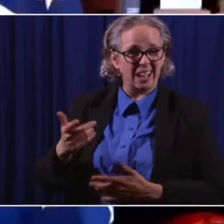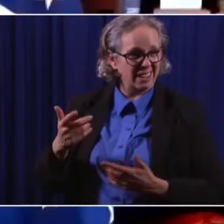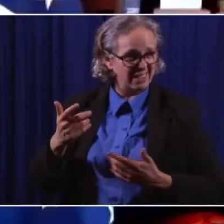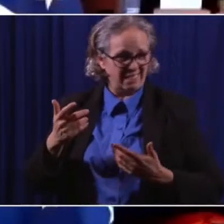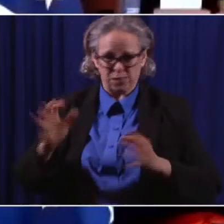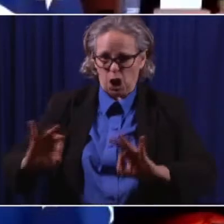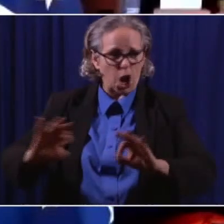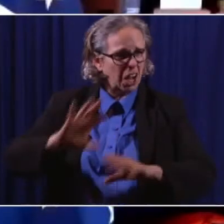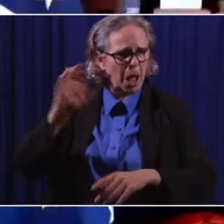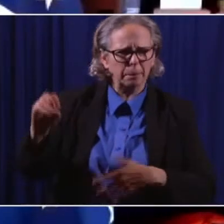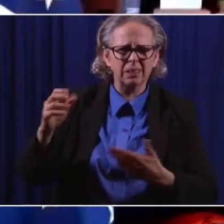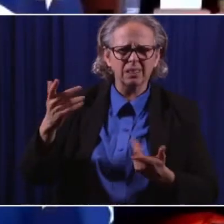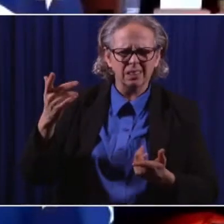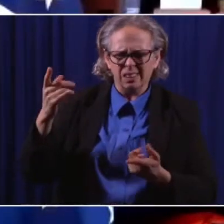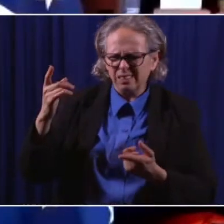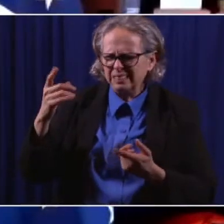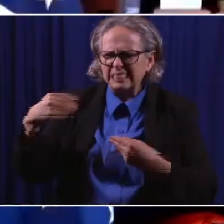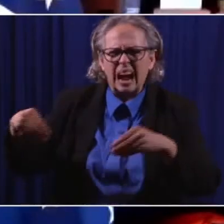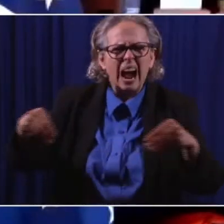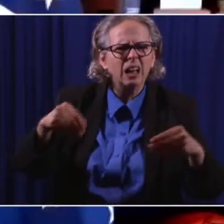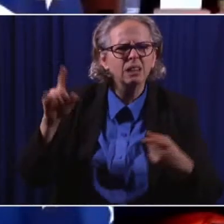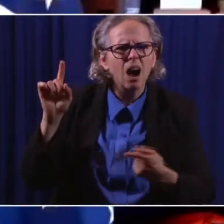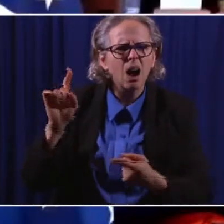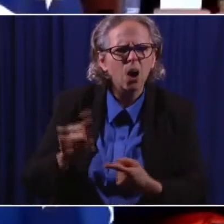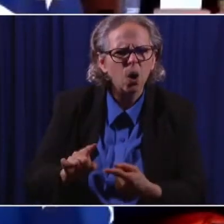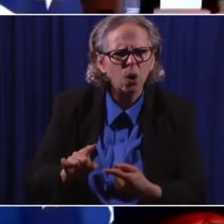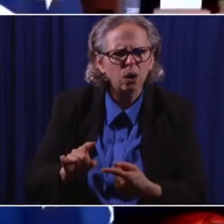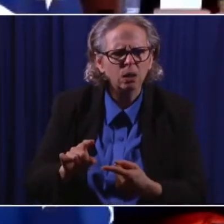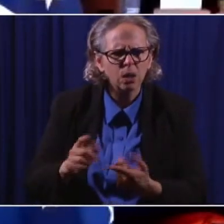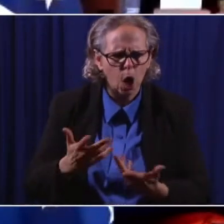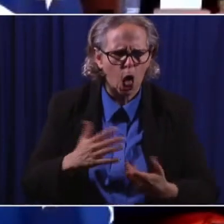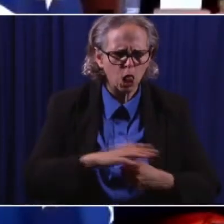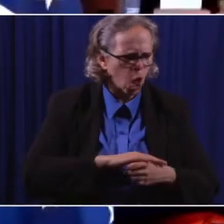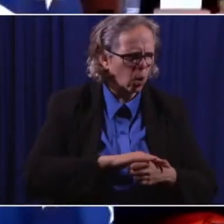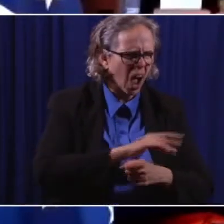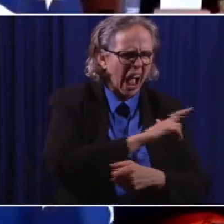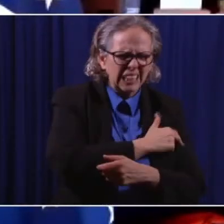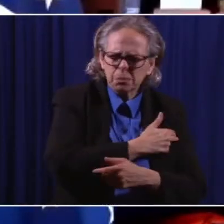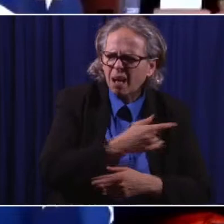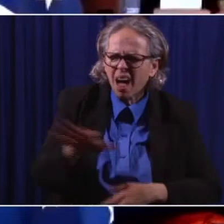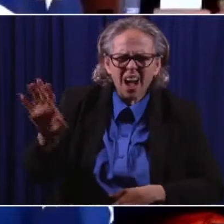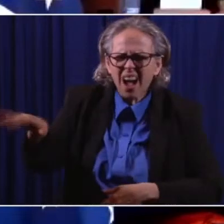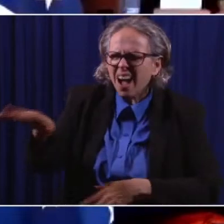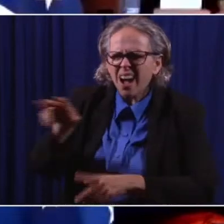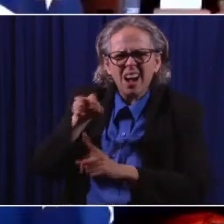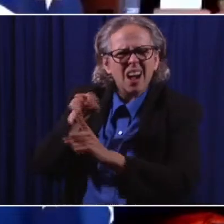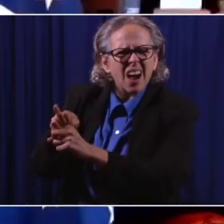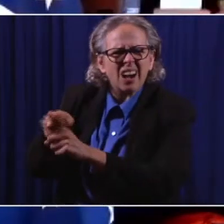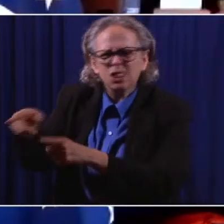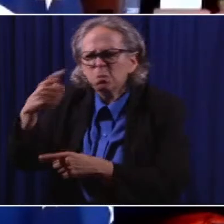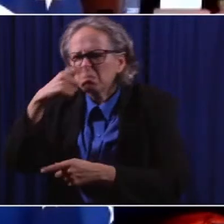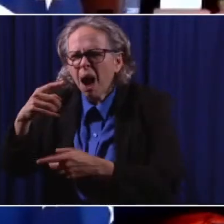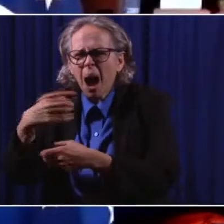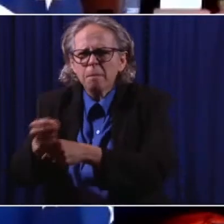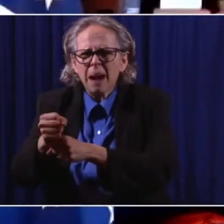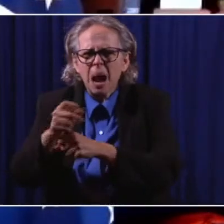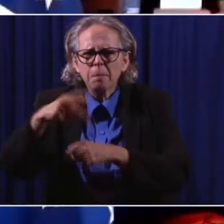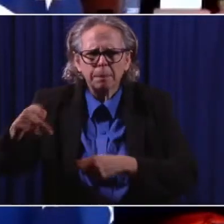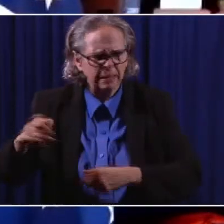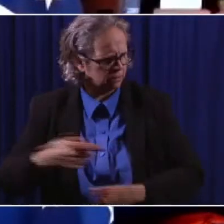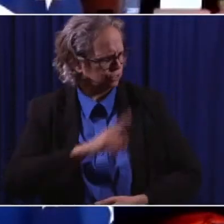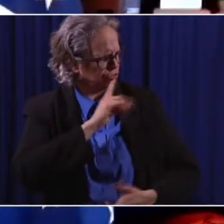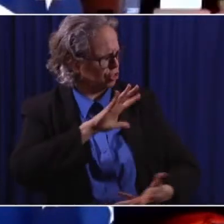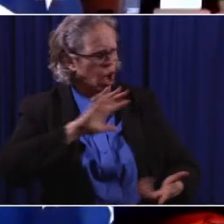local hospital said, hey, could you make PPE for us? And so they began manufacturing thousands of hospital gowns and masks